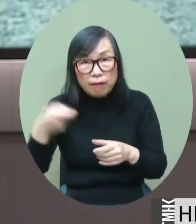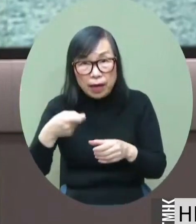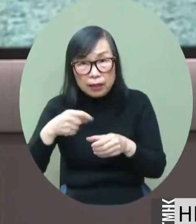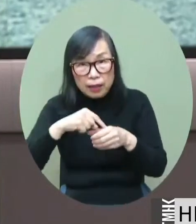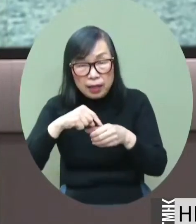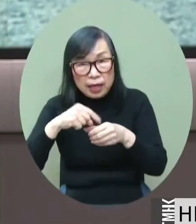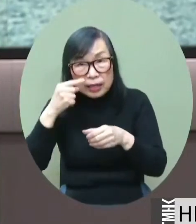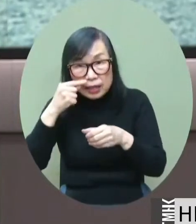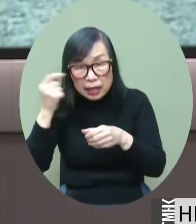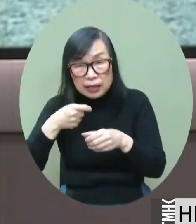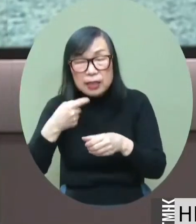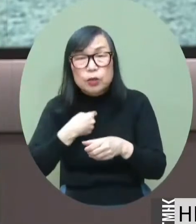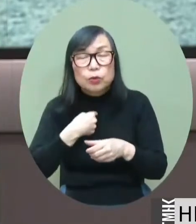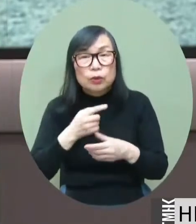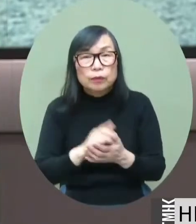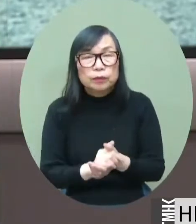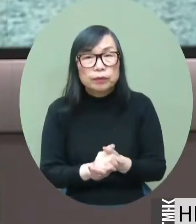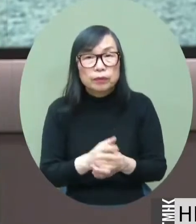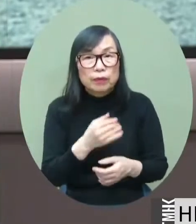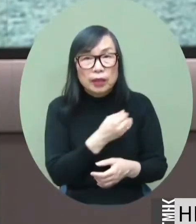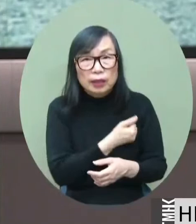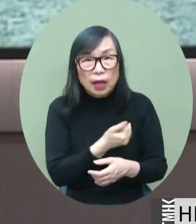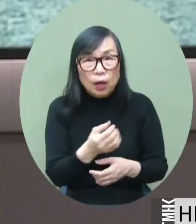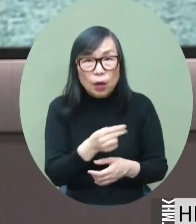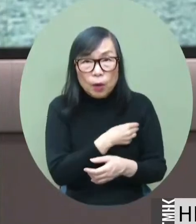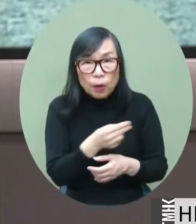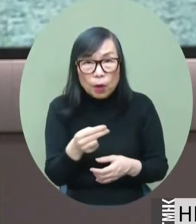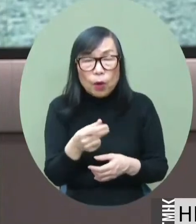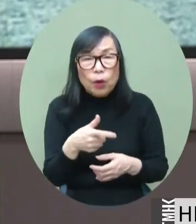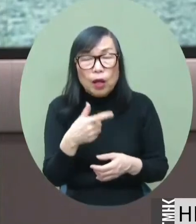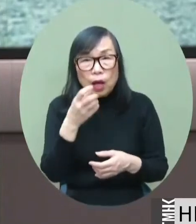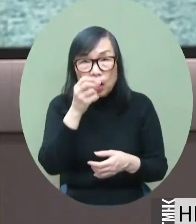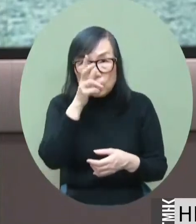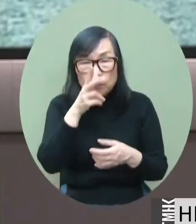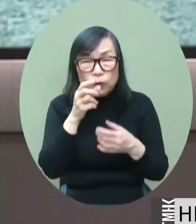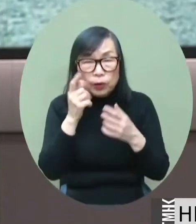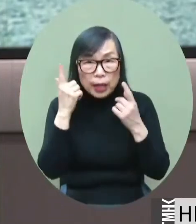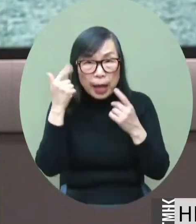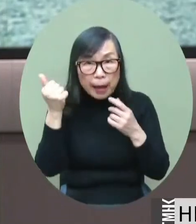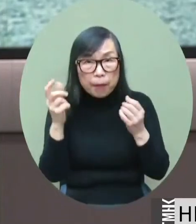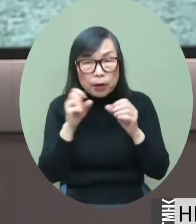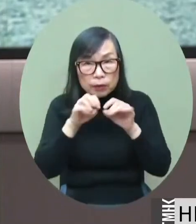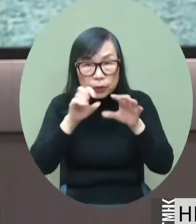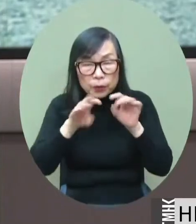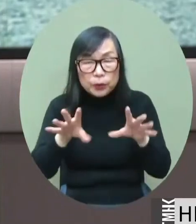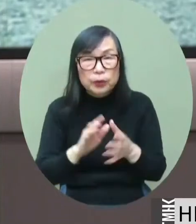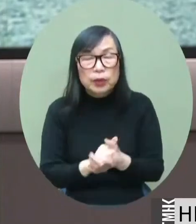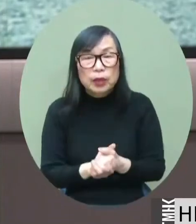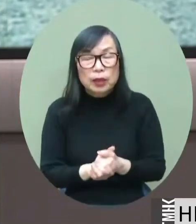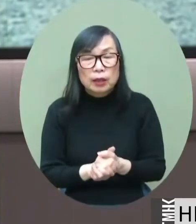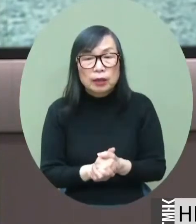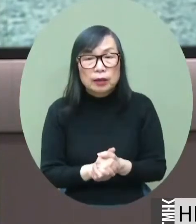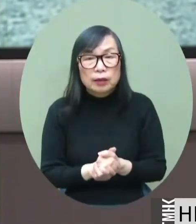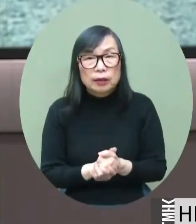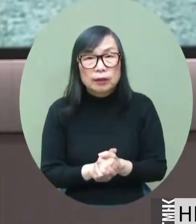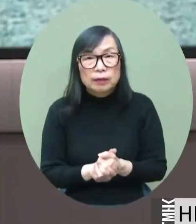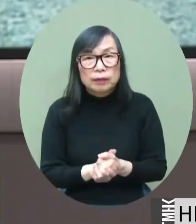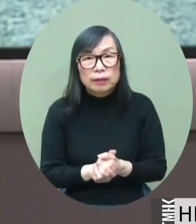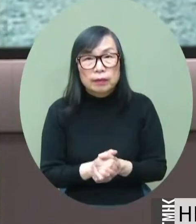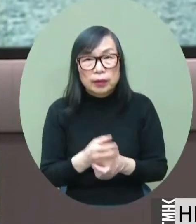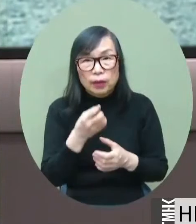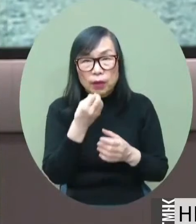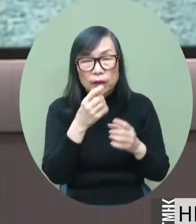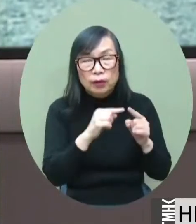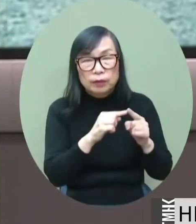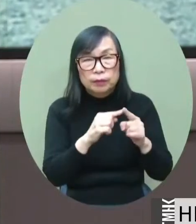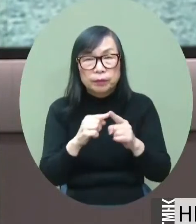of infection. And if you have symptoms, you should administer RAT as soon as possible. The